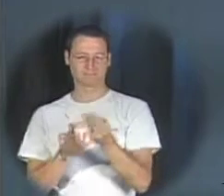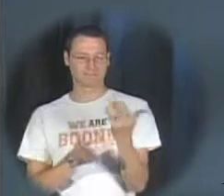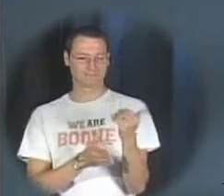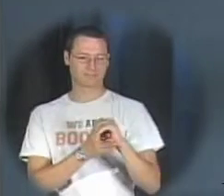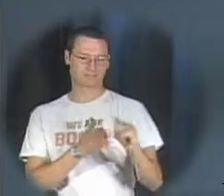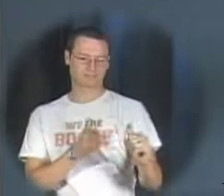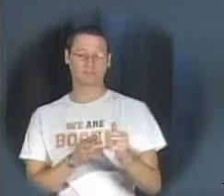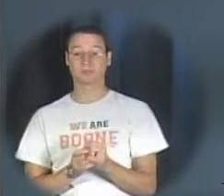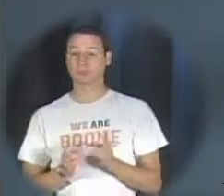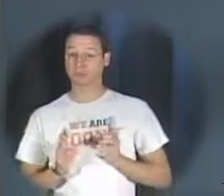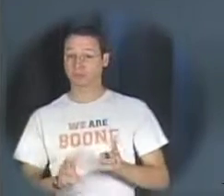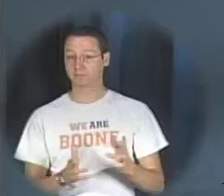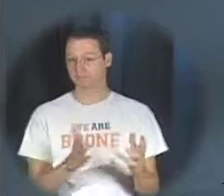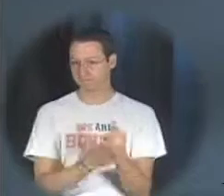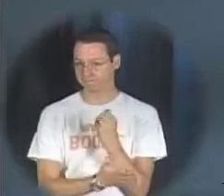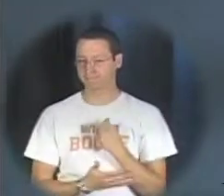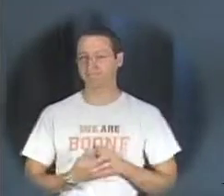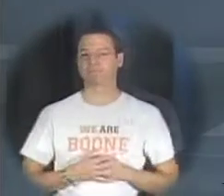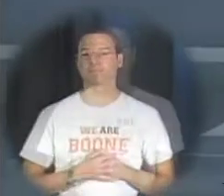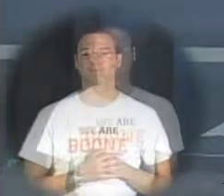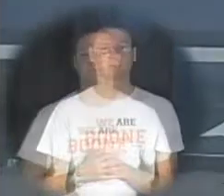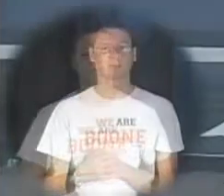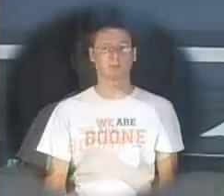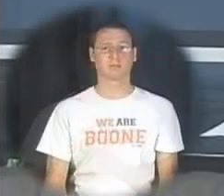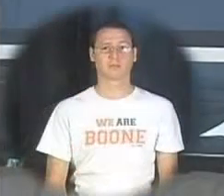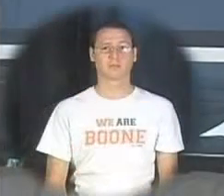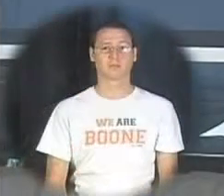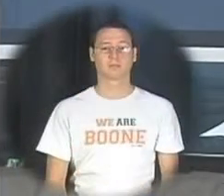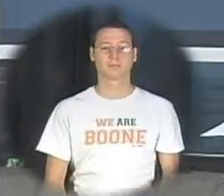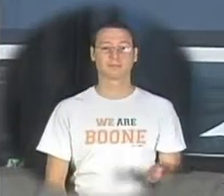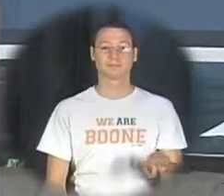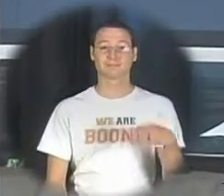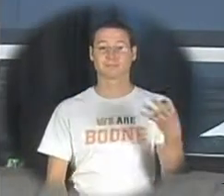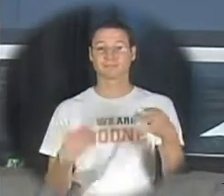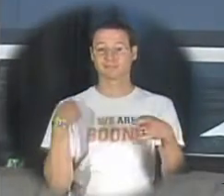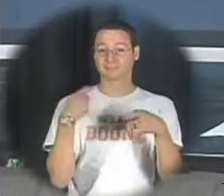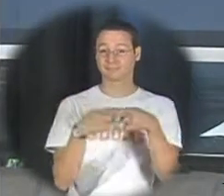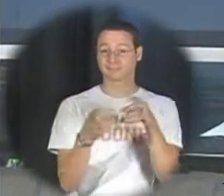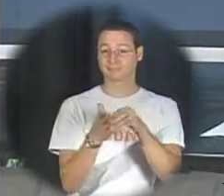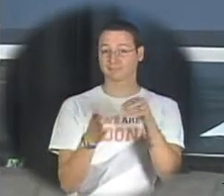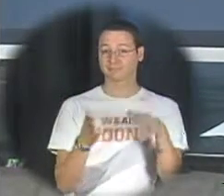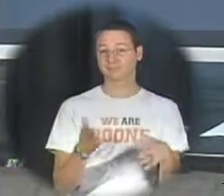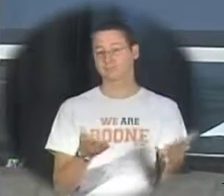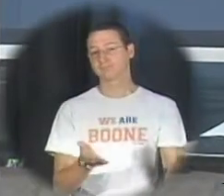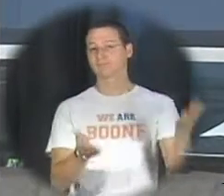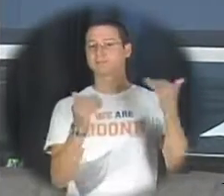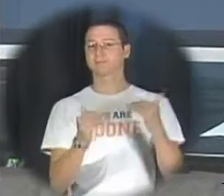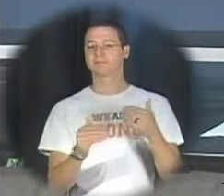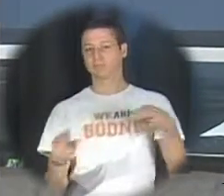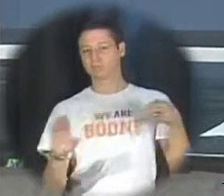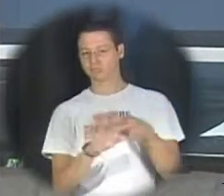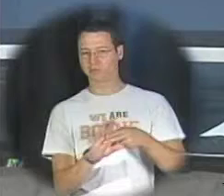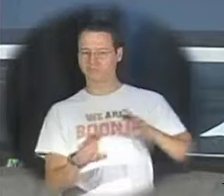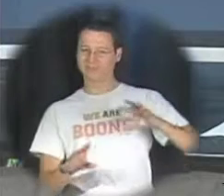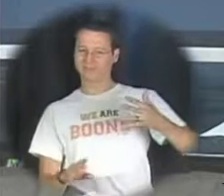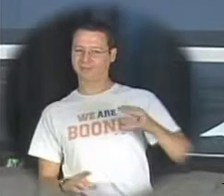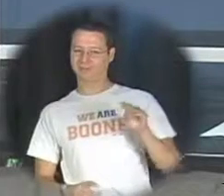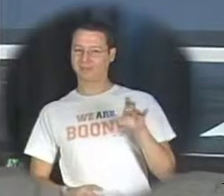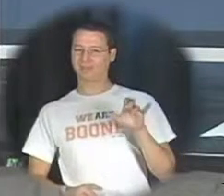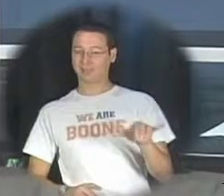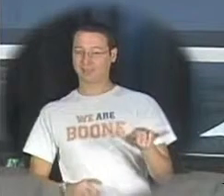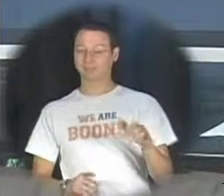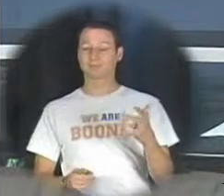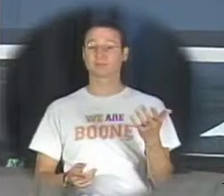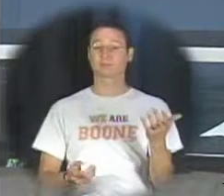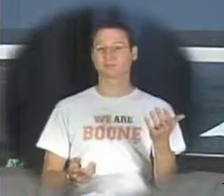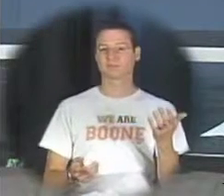on a first-come, first-served basis. French and Spanish students are invited to join in the Cinco de Mayo celebration on Friday,